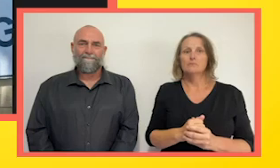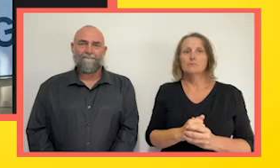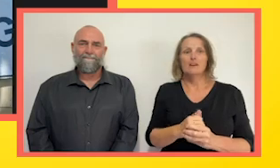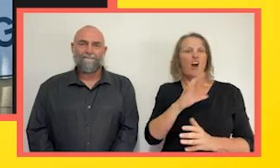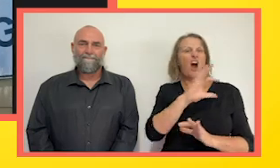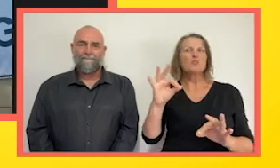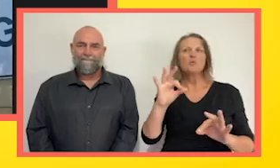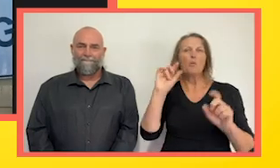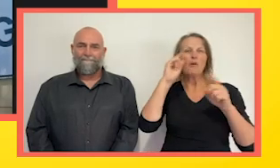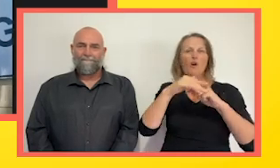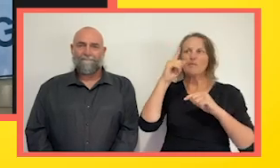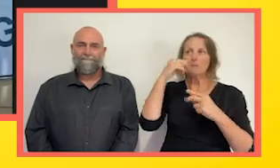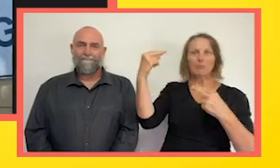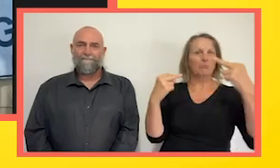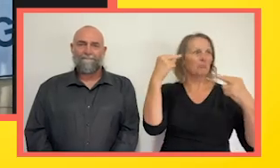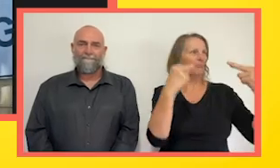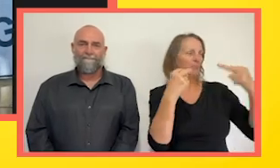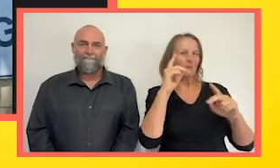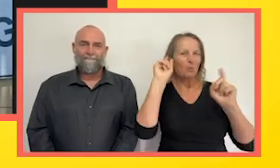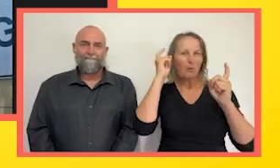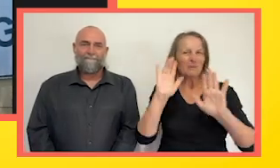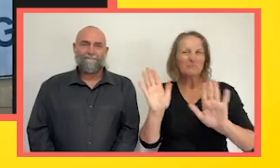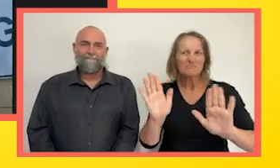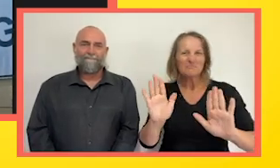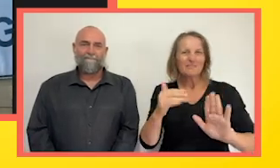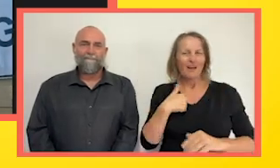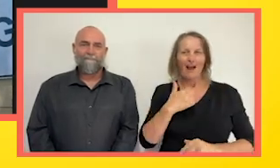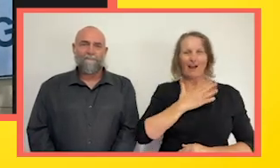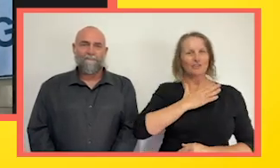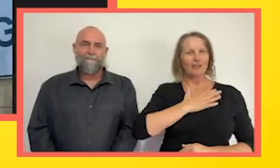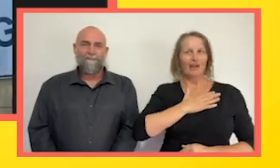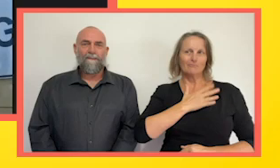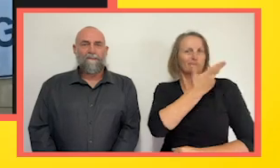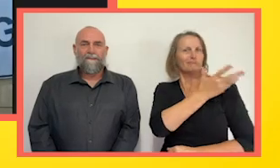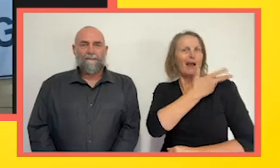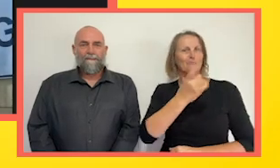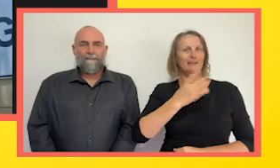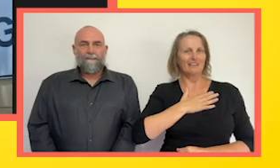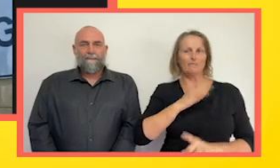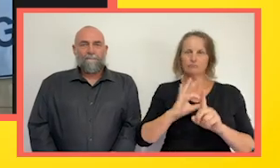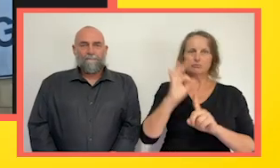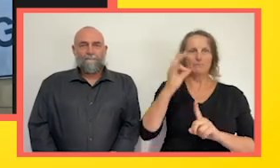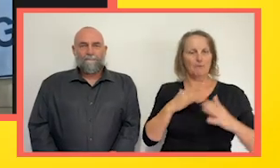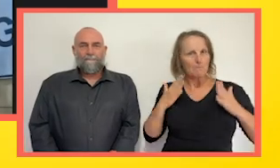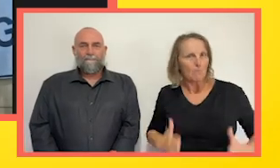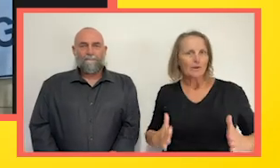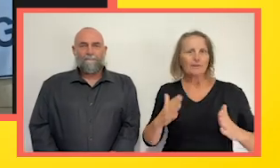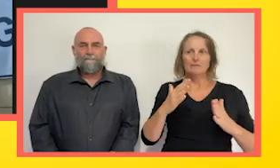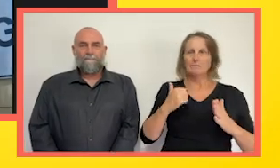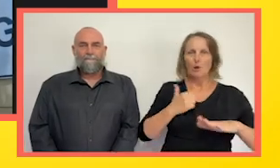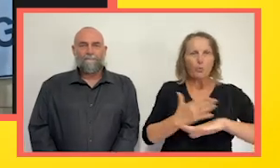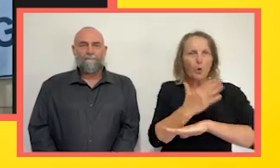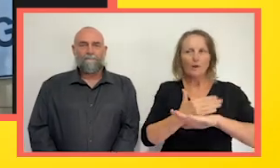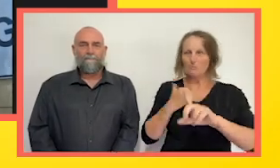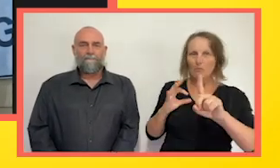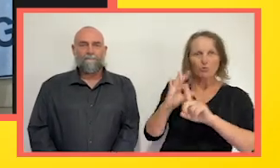rankings and to results in general. And I really like to just sort of pride myself on my body of work and kind of my